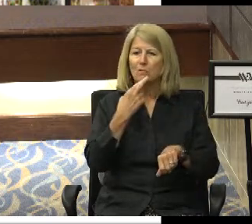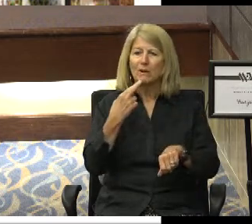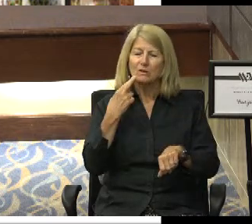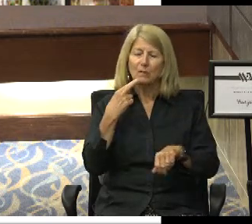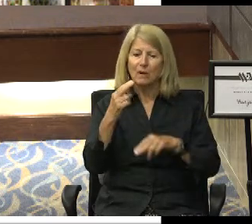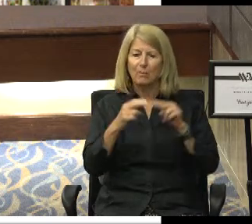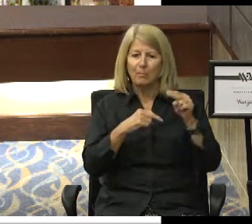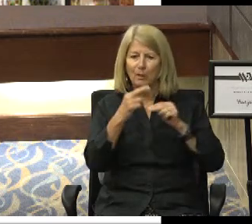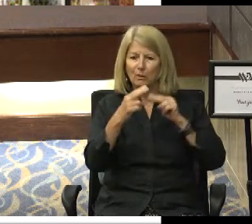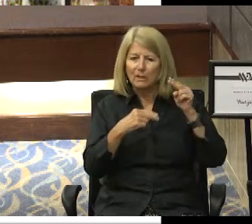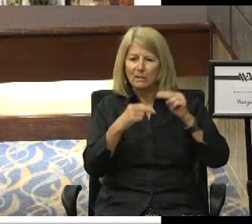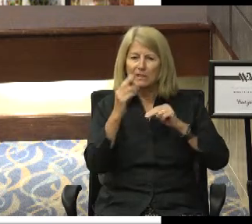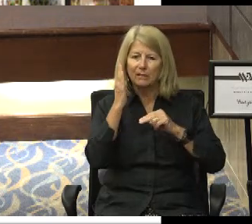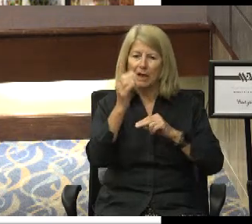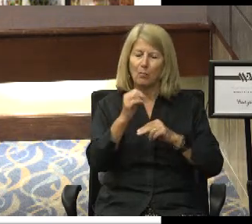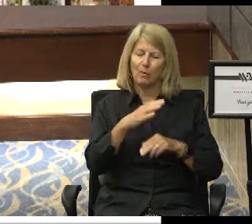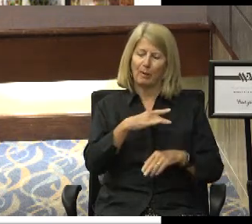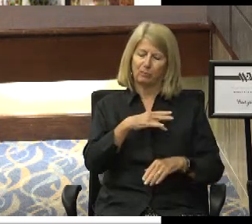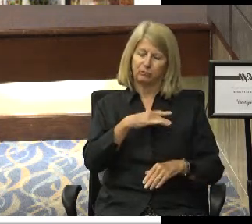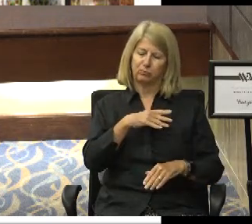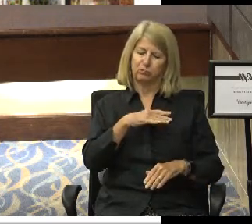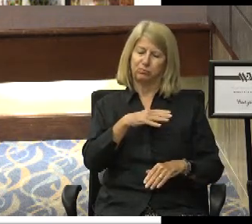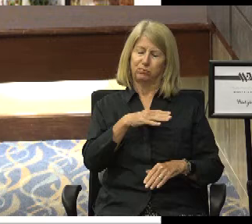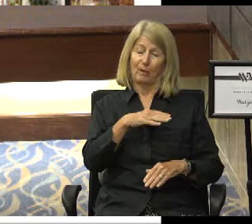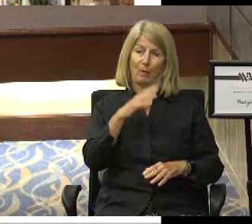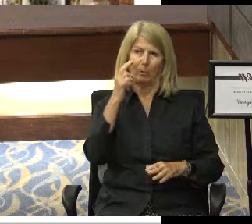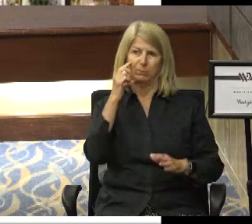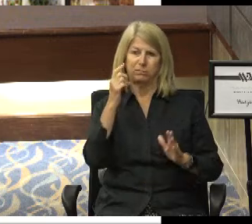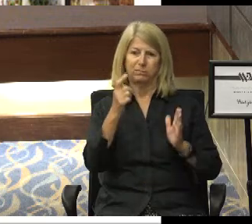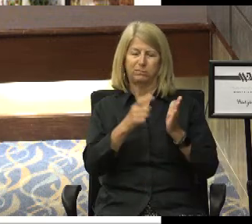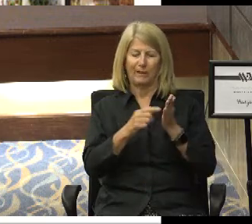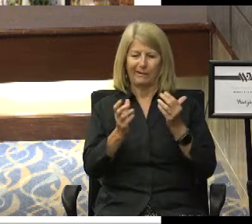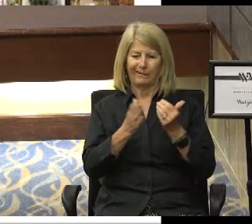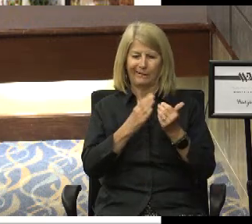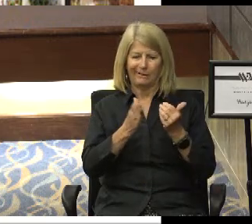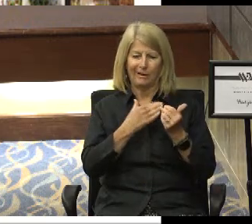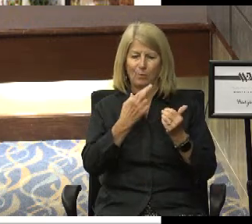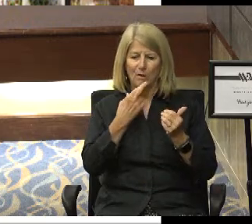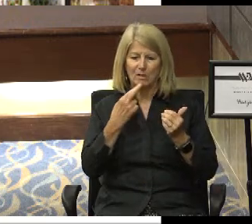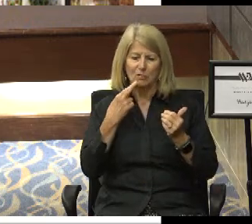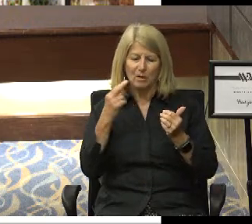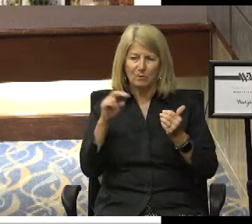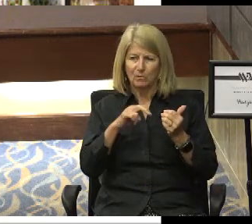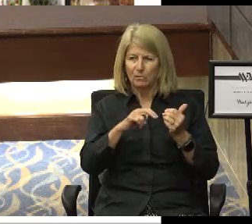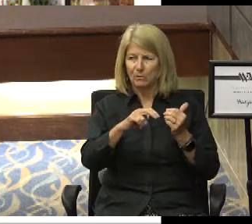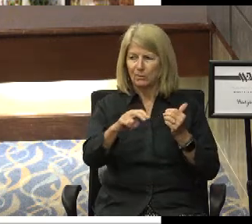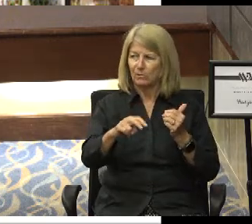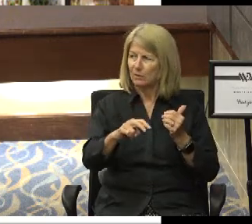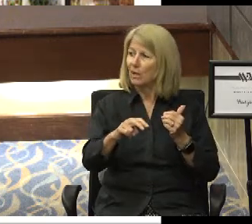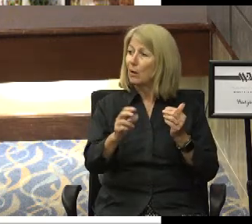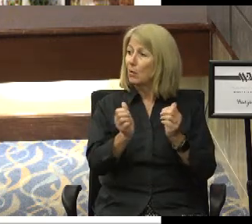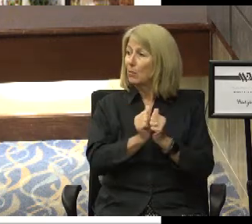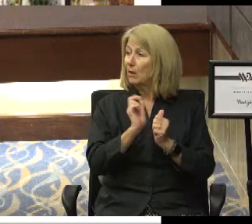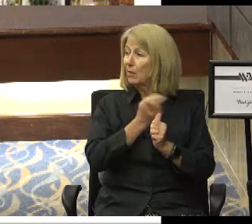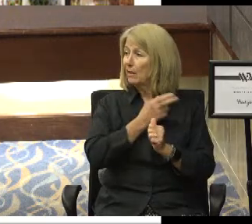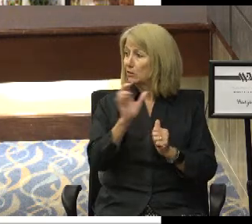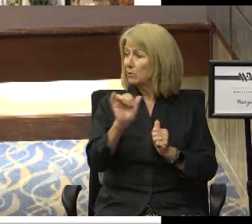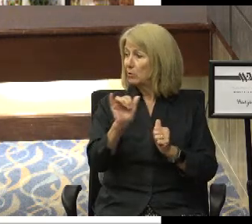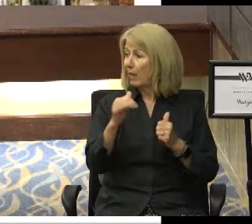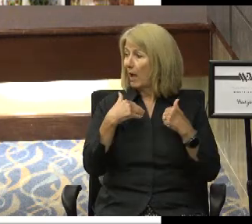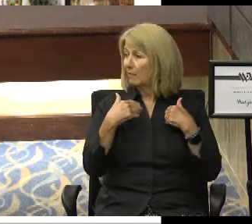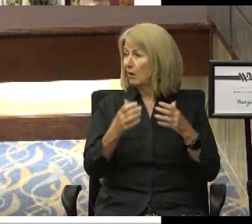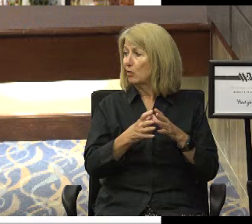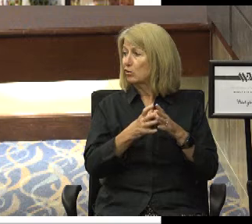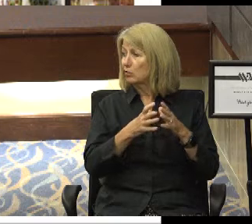buildings that stand out, that really are eye-catching for the restaurateurs to do their good thing with us, too. But have a lot of